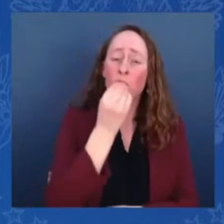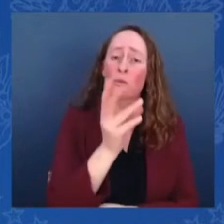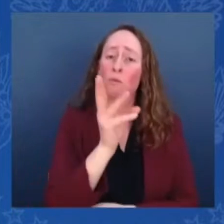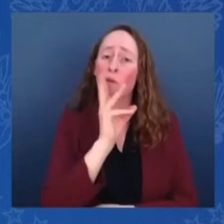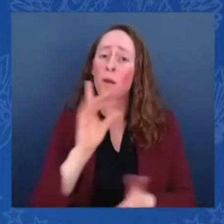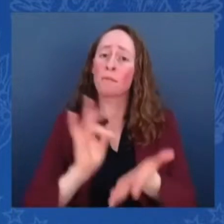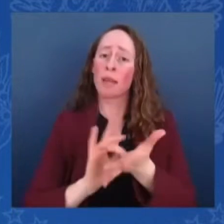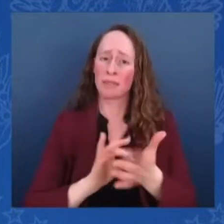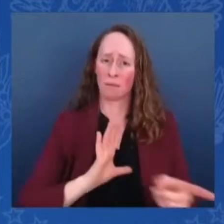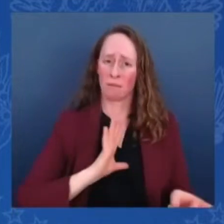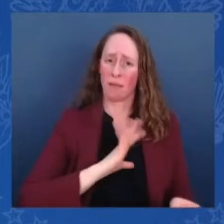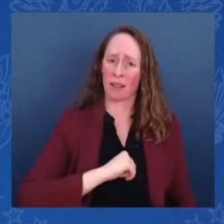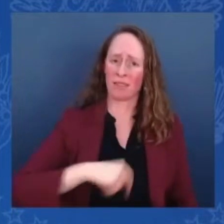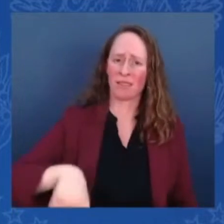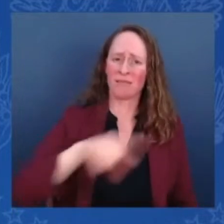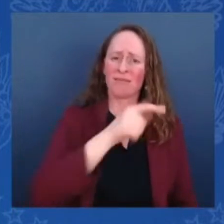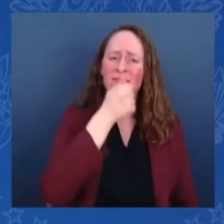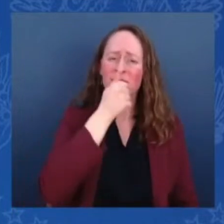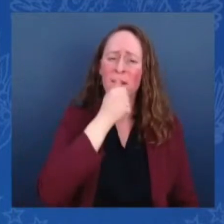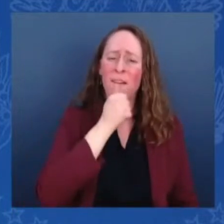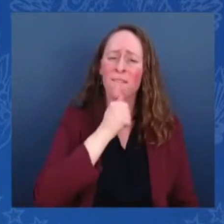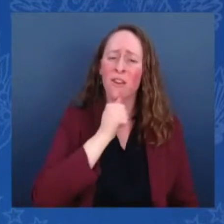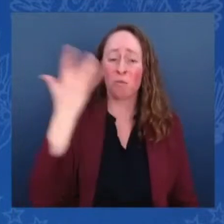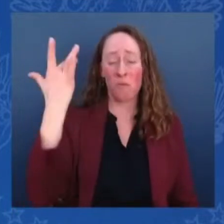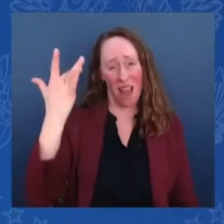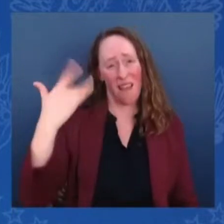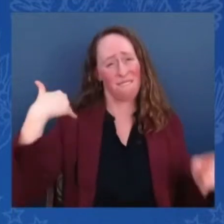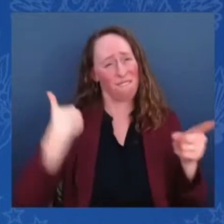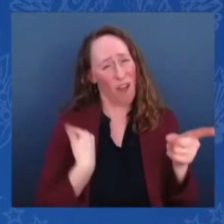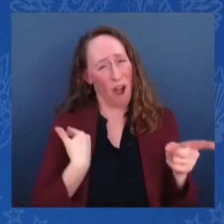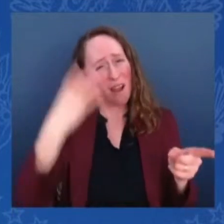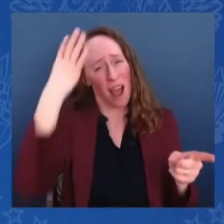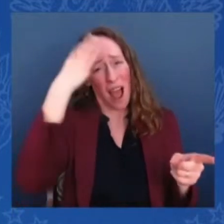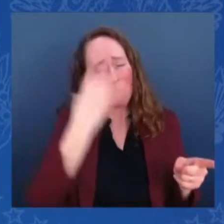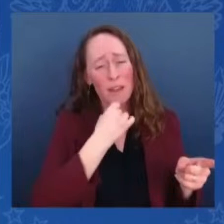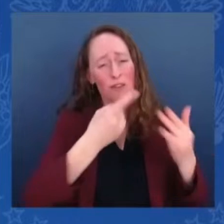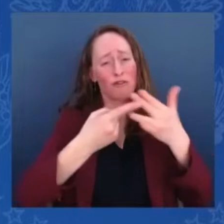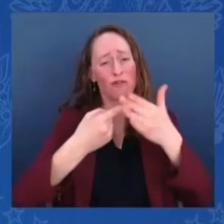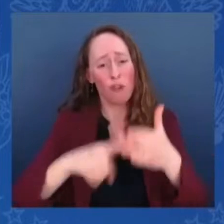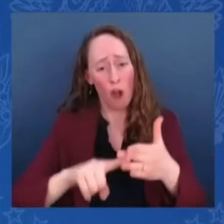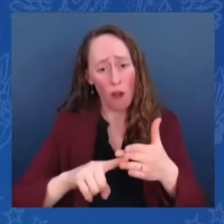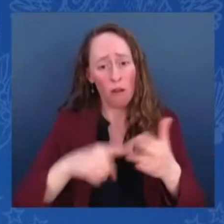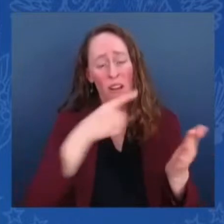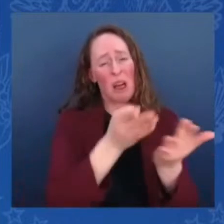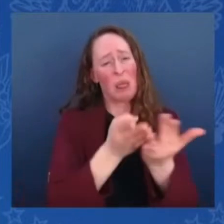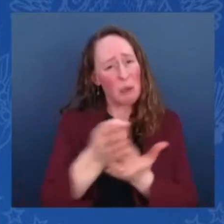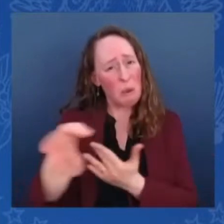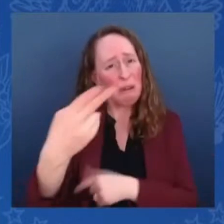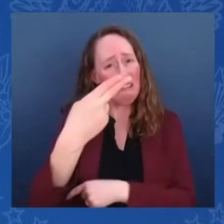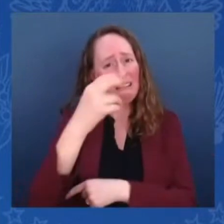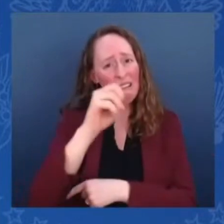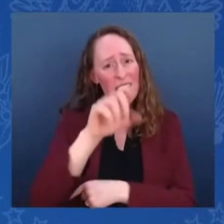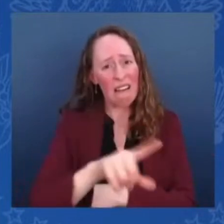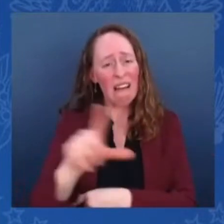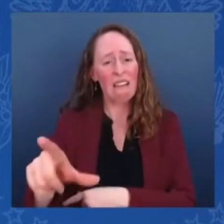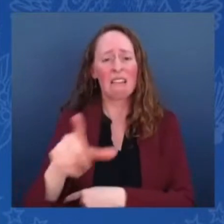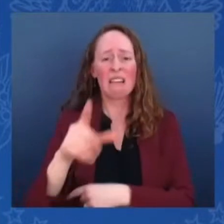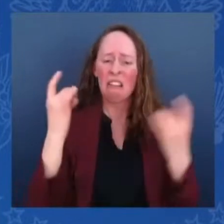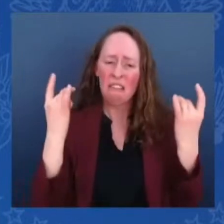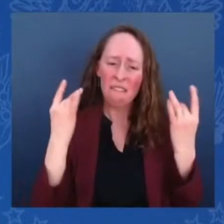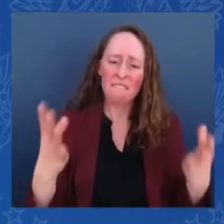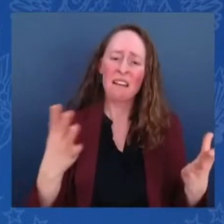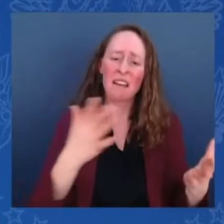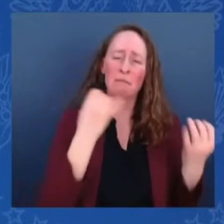started. They've been through hell. So many innocent people have been killed. So many communities have been